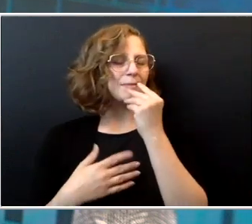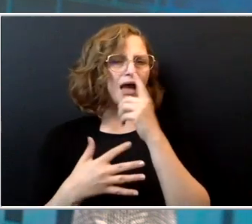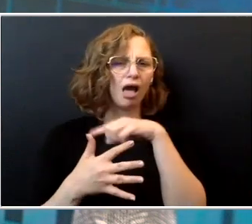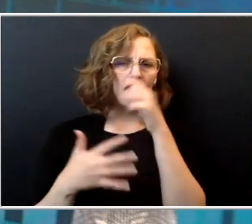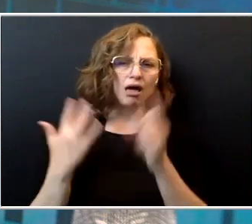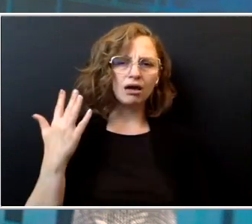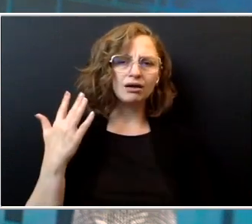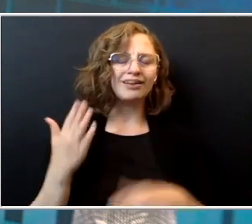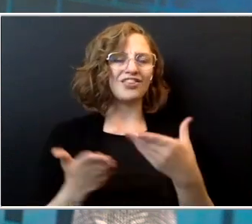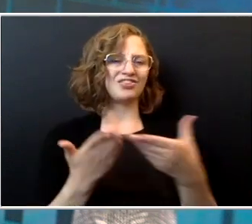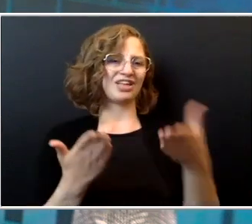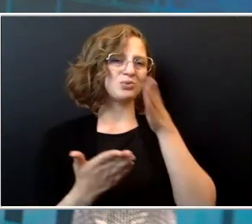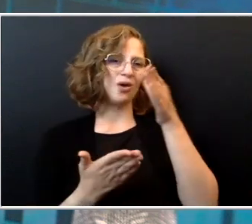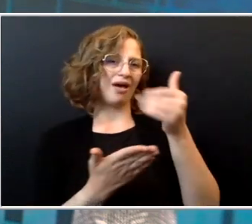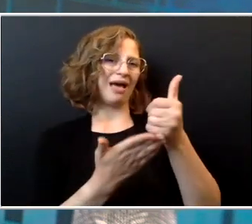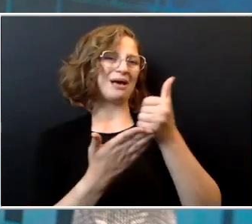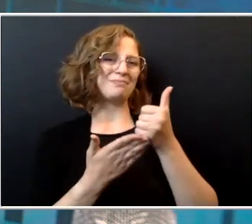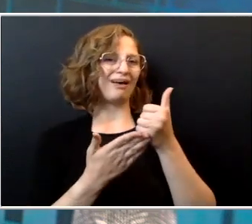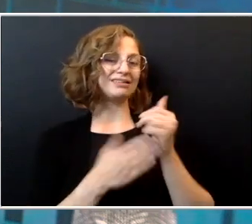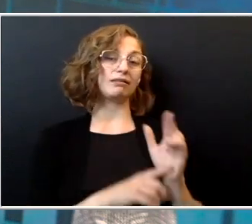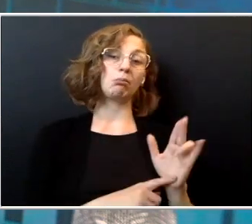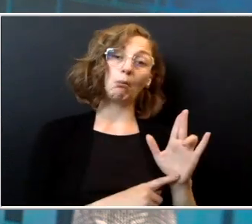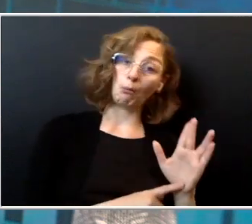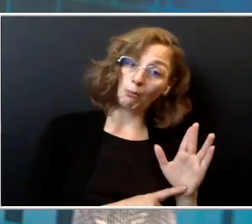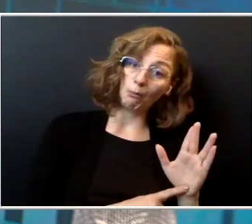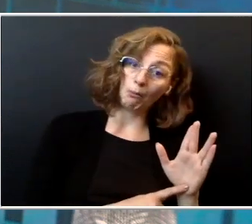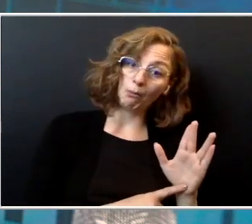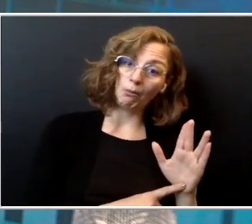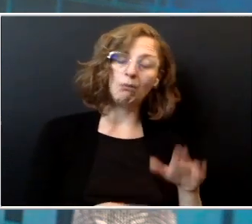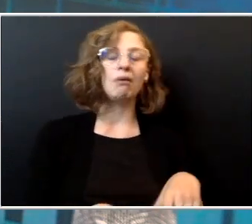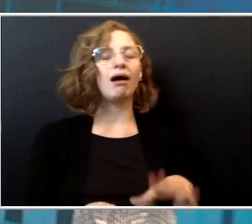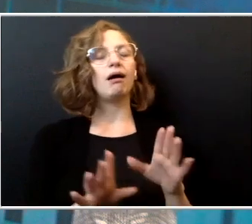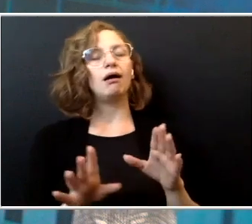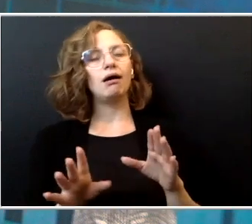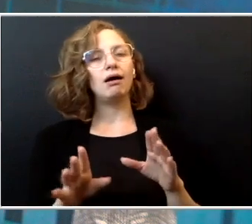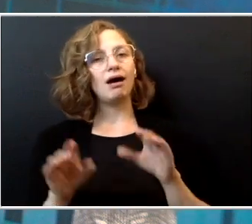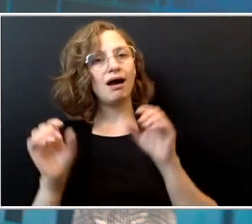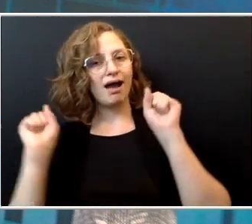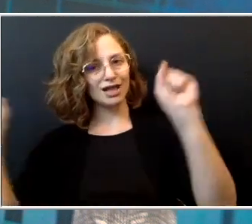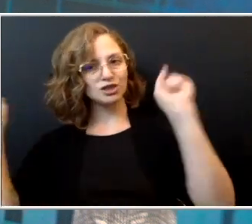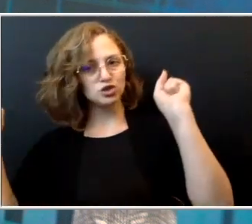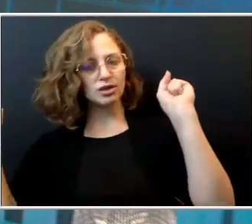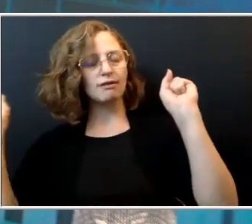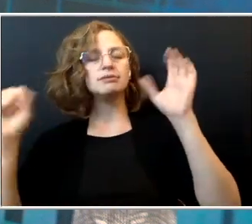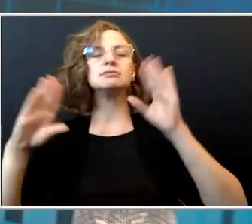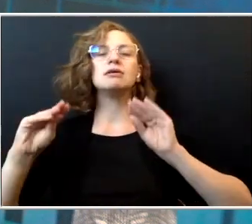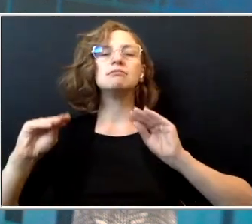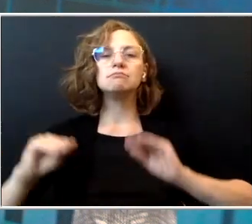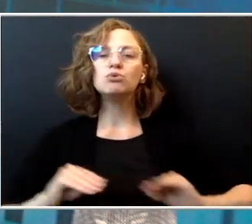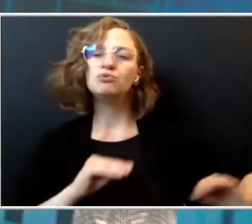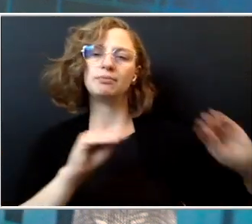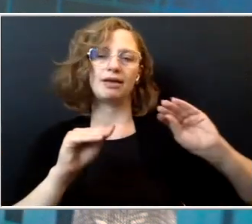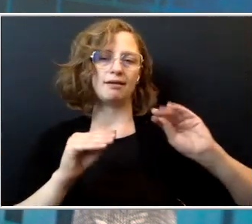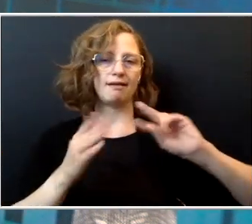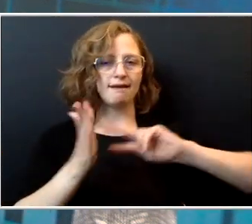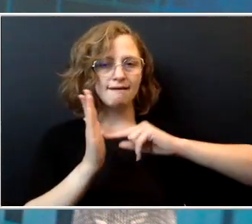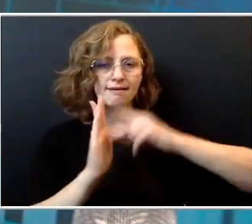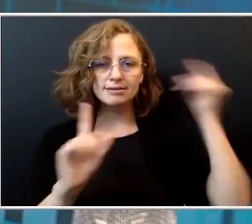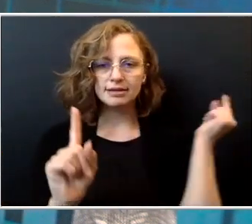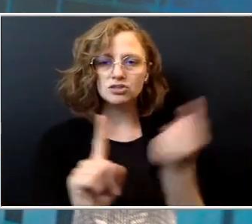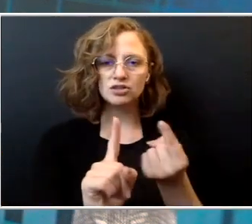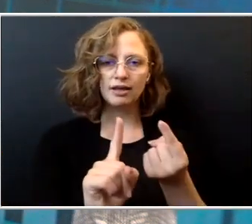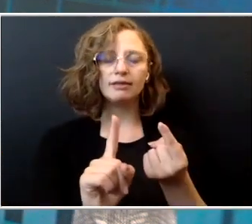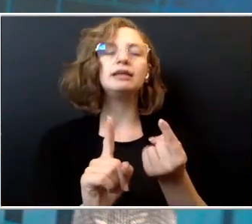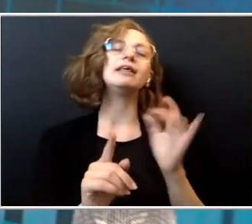us live long and prosper. But exercise and movement and intentionality around that is an important part of that